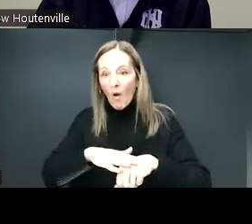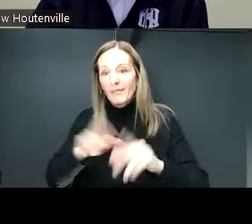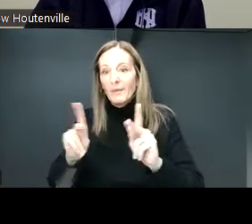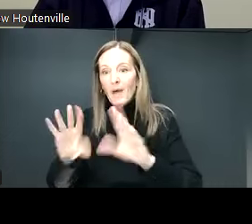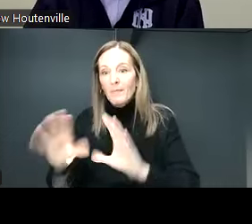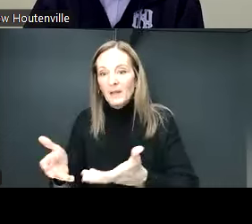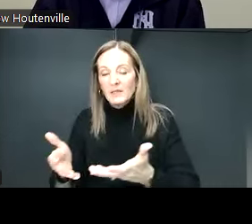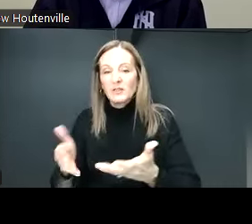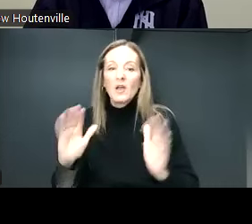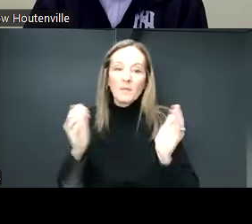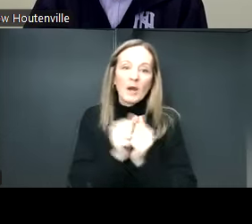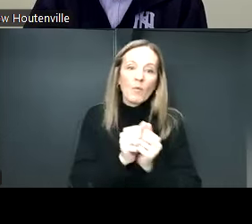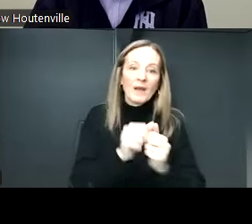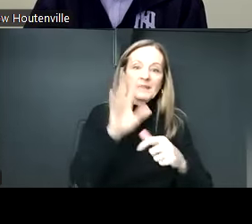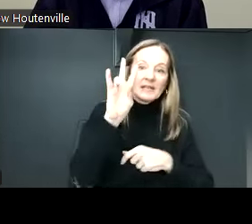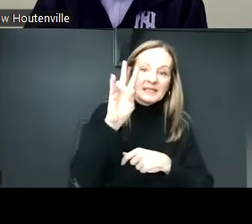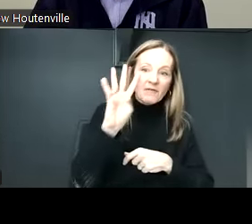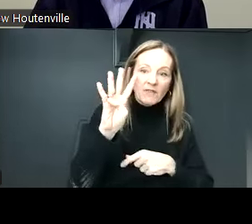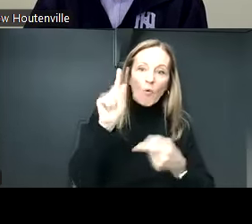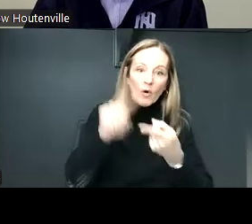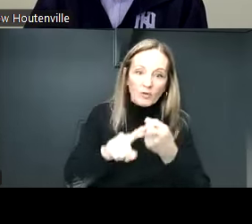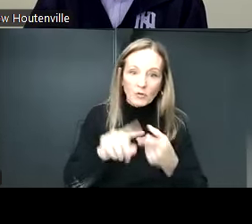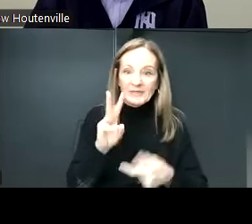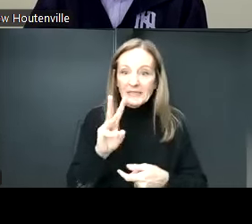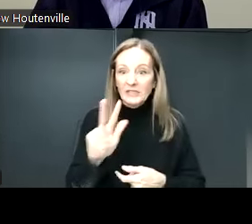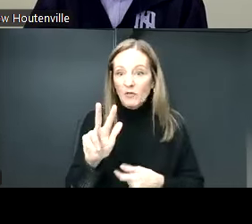74 to 63. People with disabilities recovered